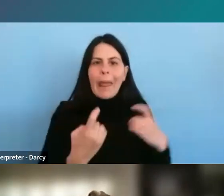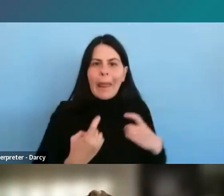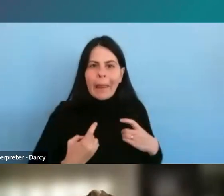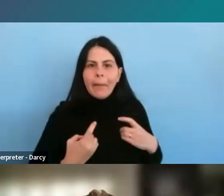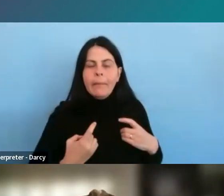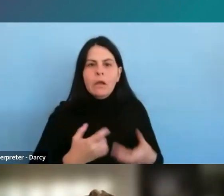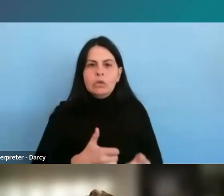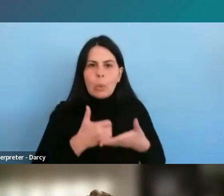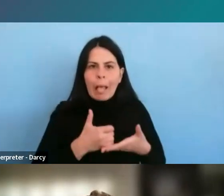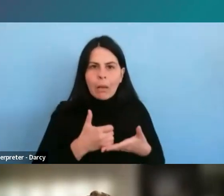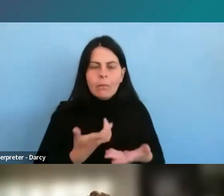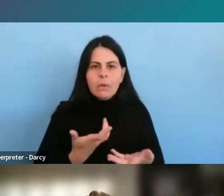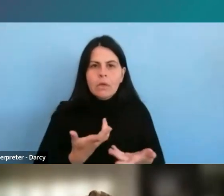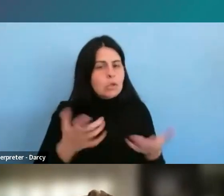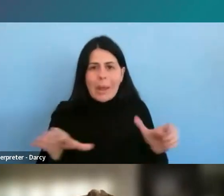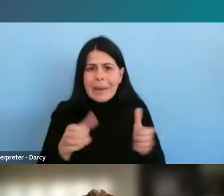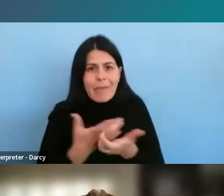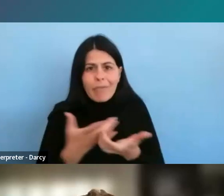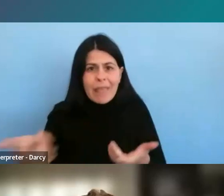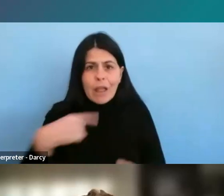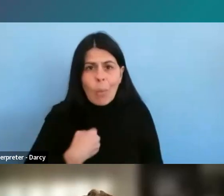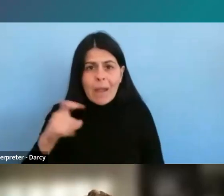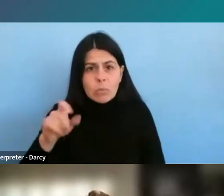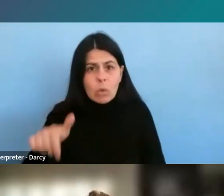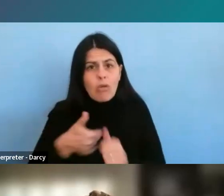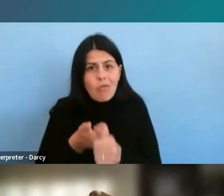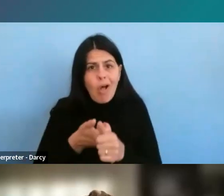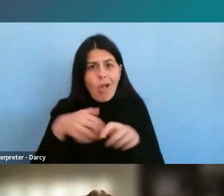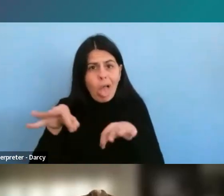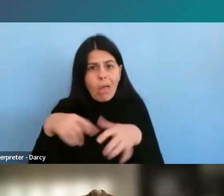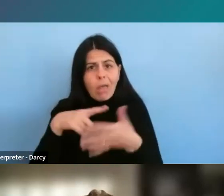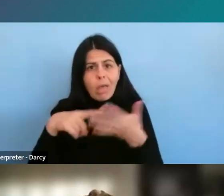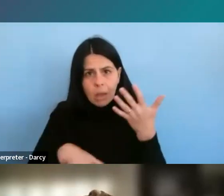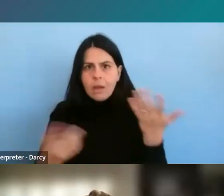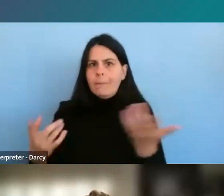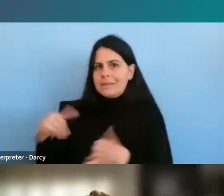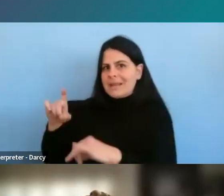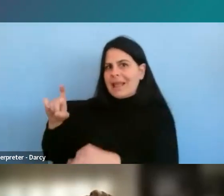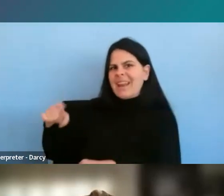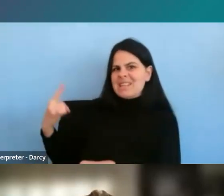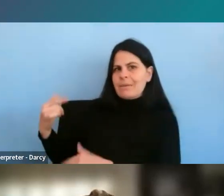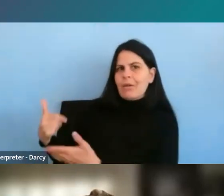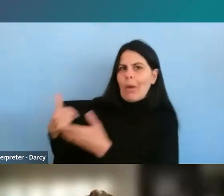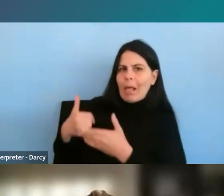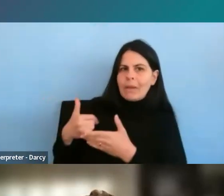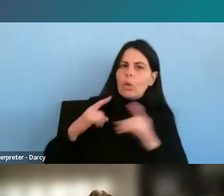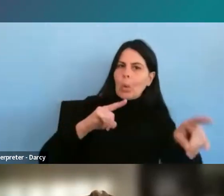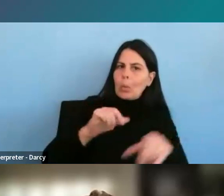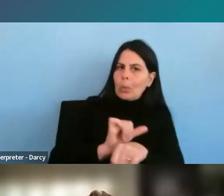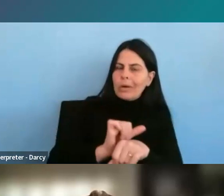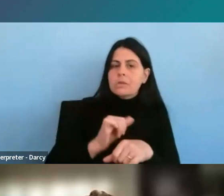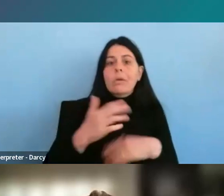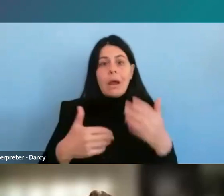you're supposed to do, but I needed somebody to help me get to work. And now, you know, fast forward to now, and the dynamics